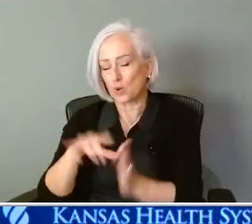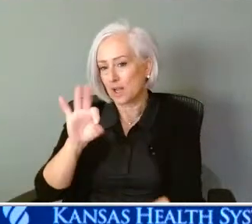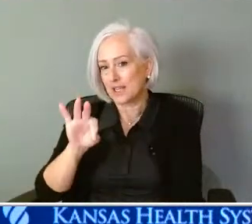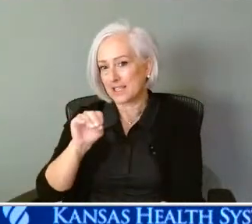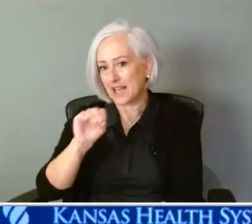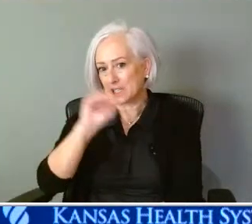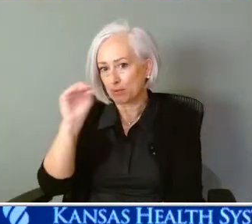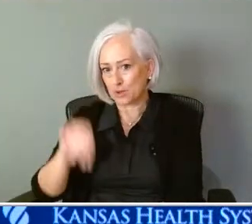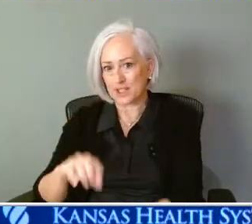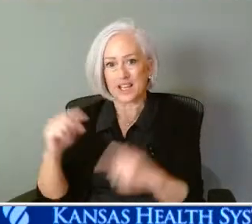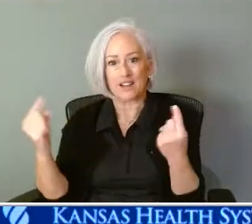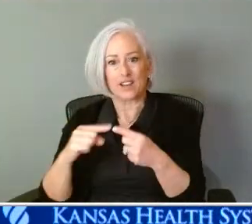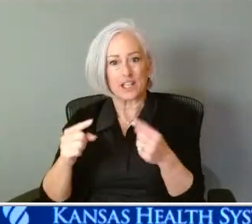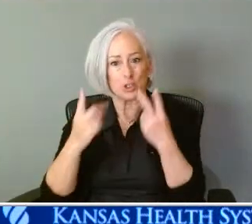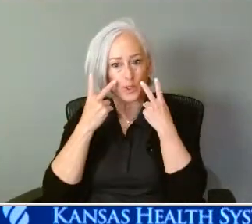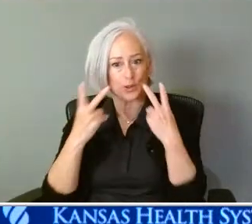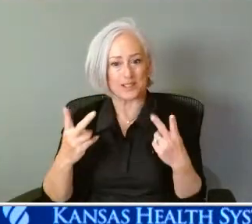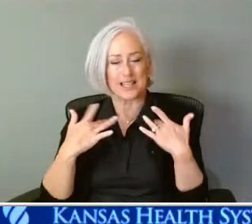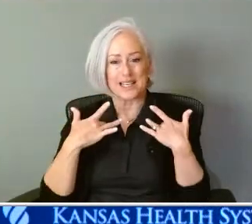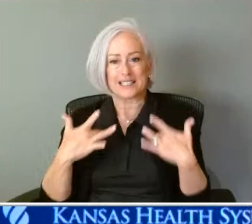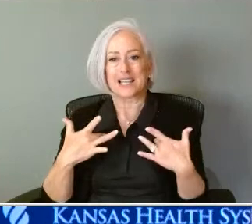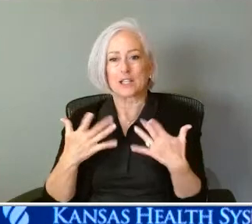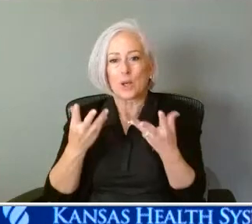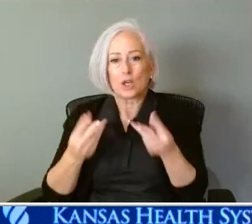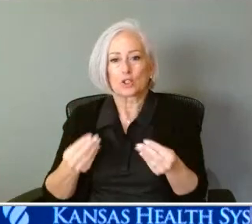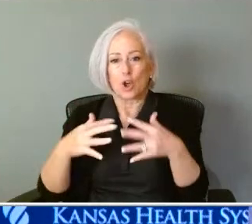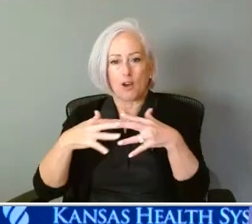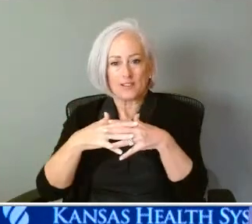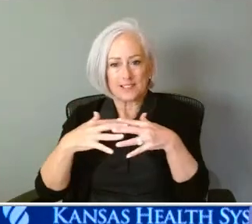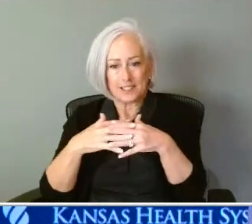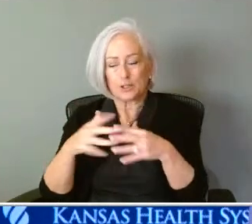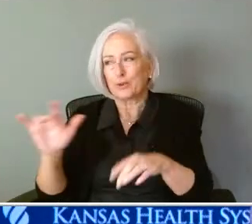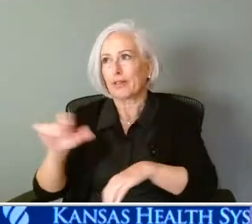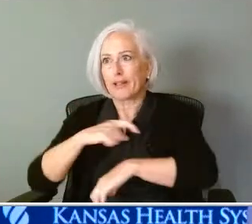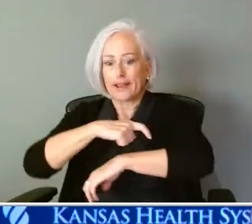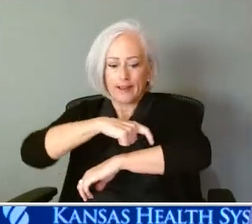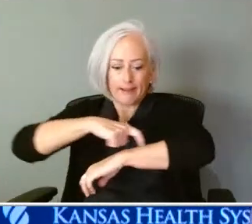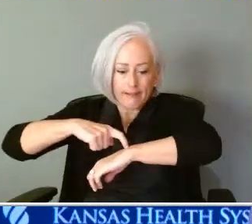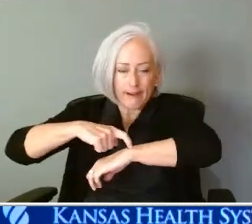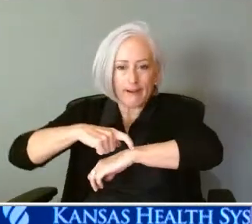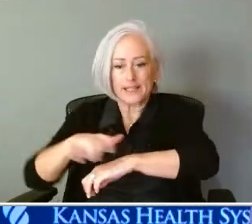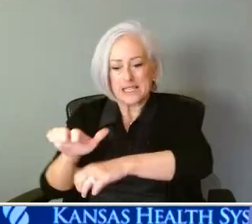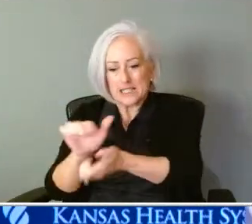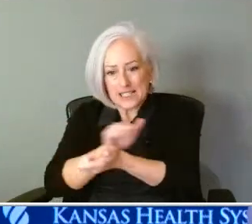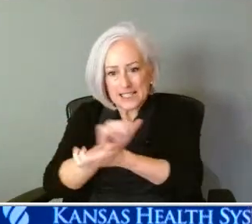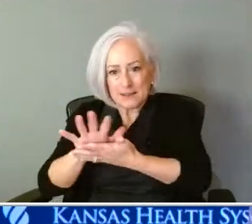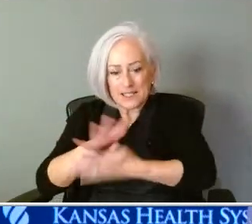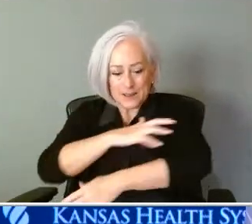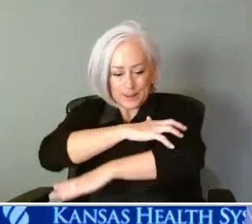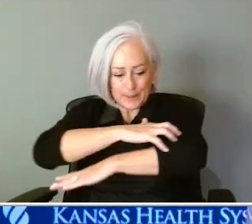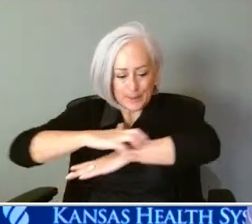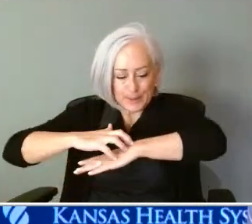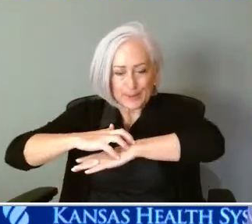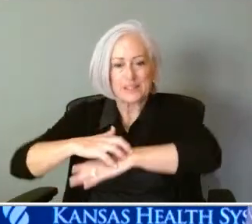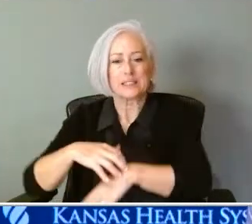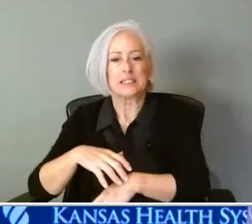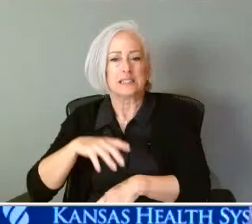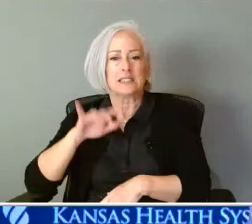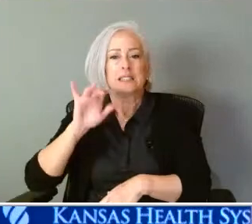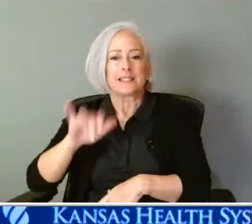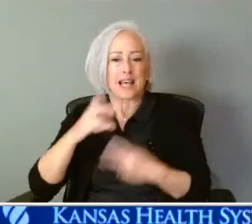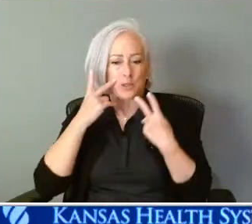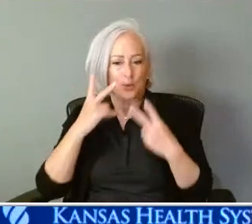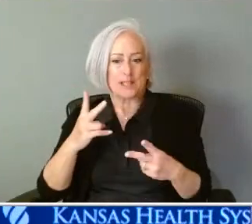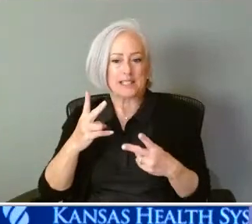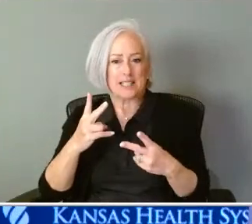a tornado are soft tissue injuries such as lacerations and abrasions. So cuts are the biggest thing. Biggest thing we want to make sure we take care of is